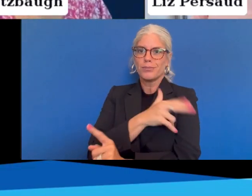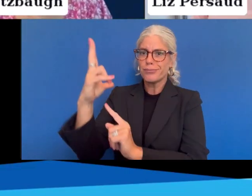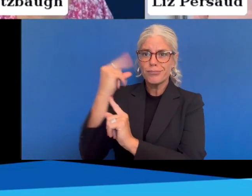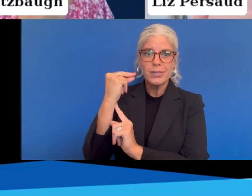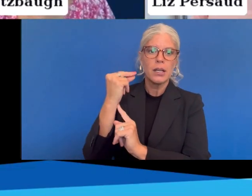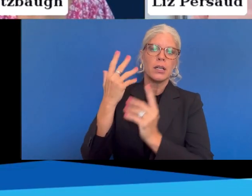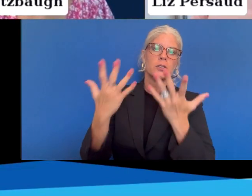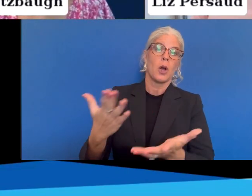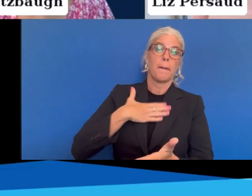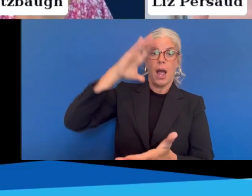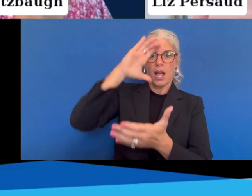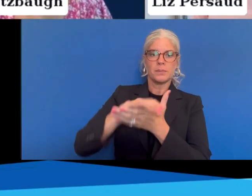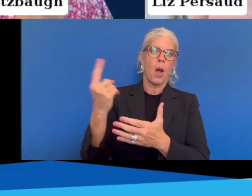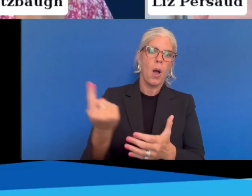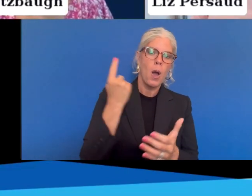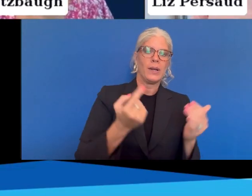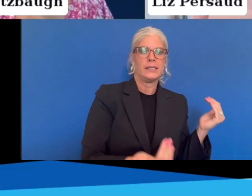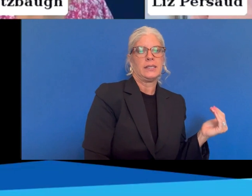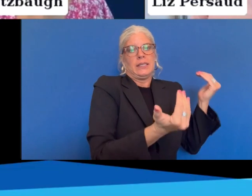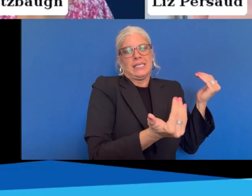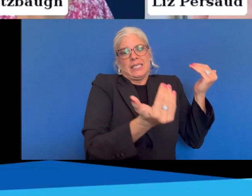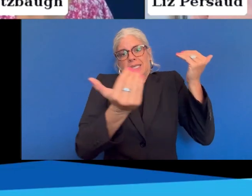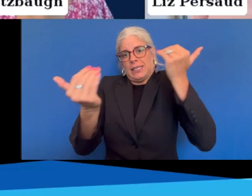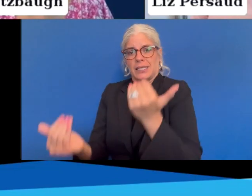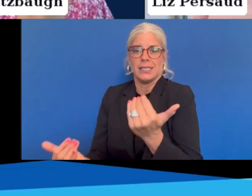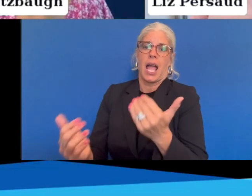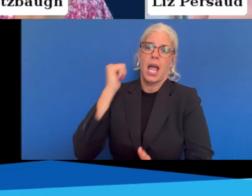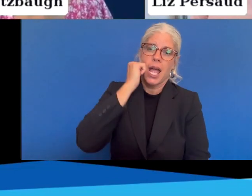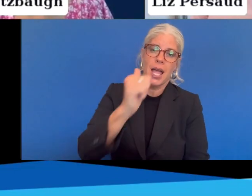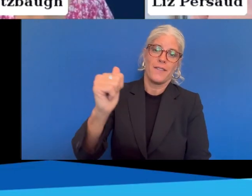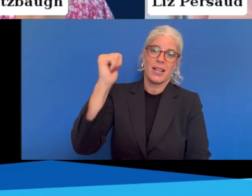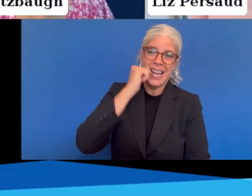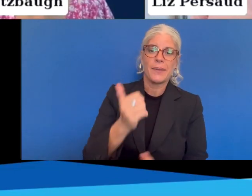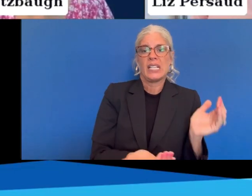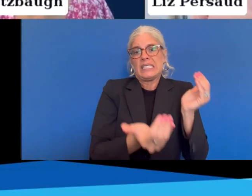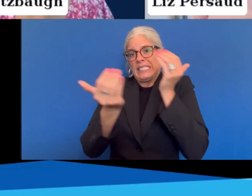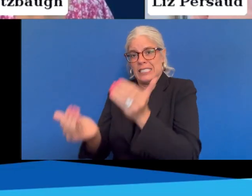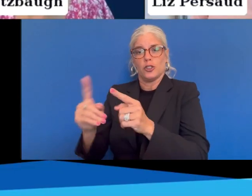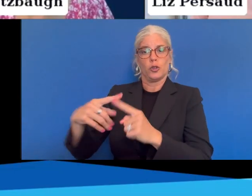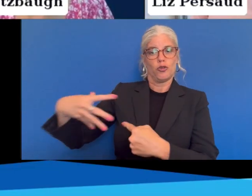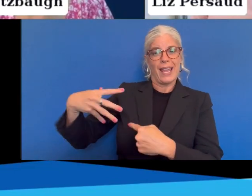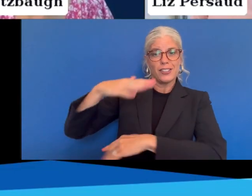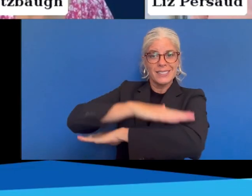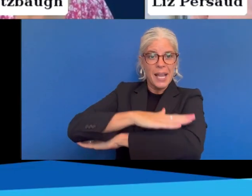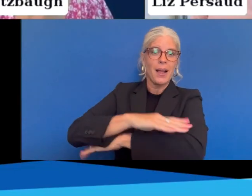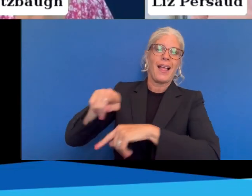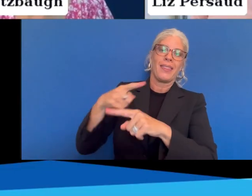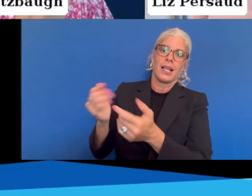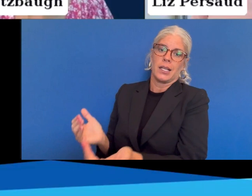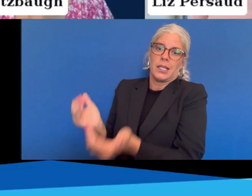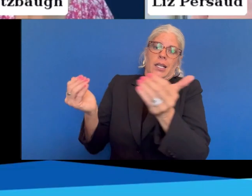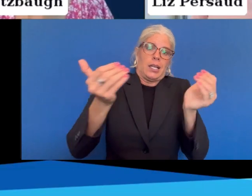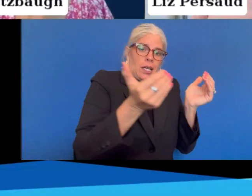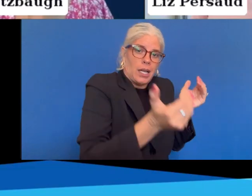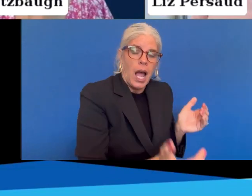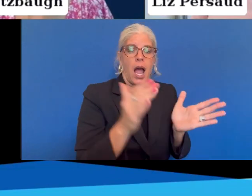on the radiation table, and then take me off and do the whole process of everything. So that was just a lot, obviously, on me,